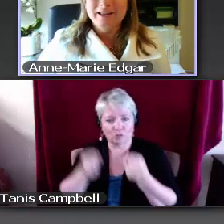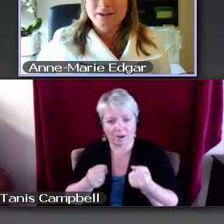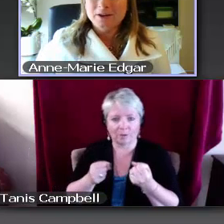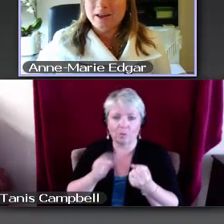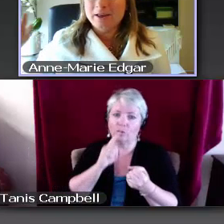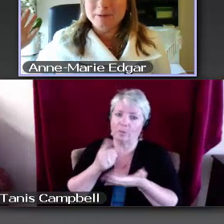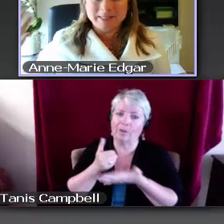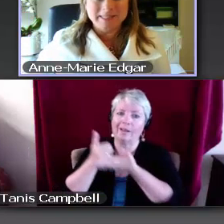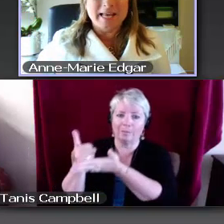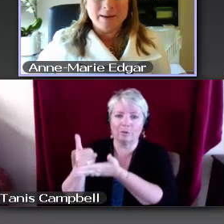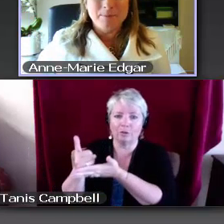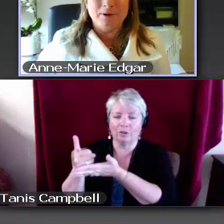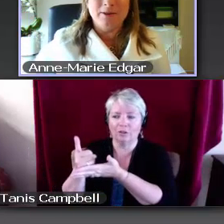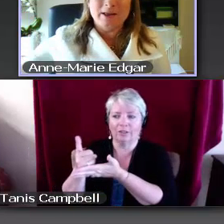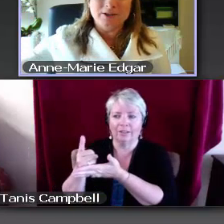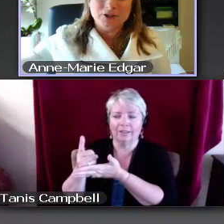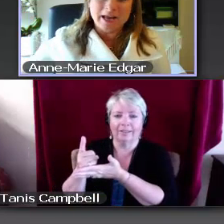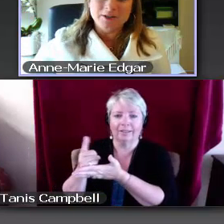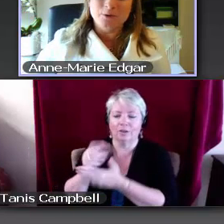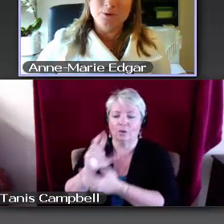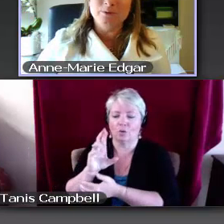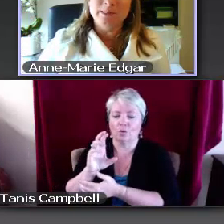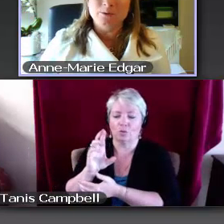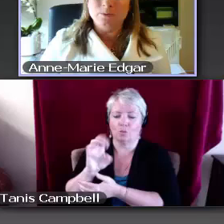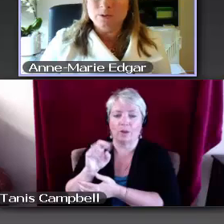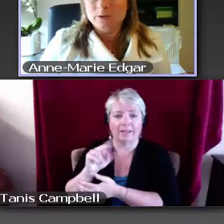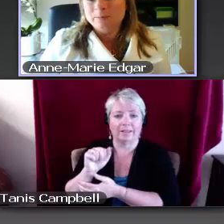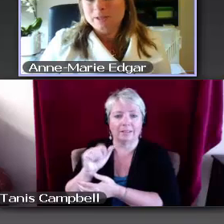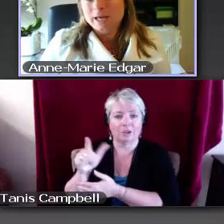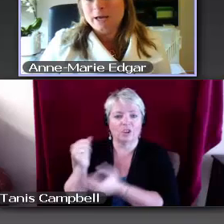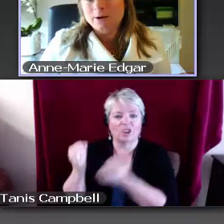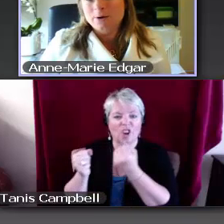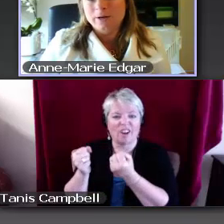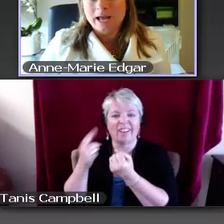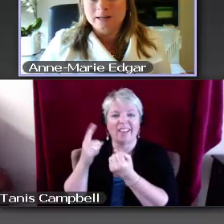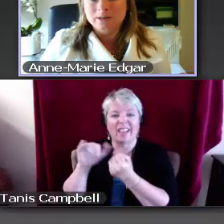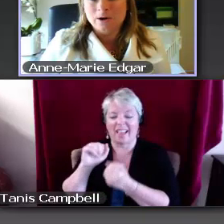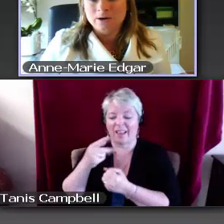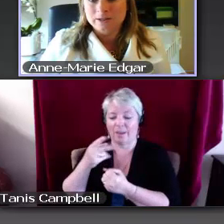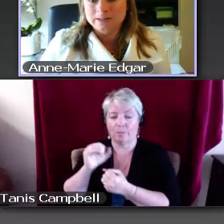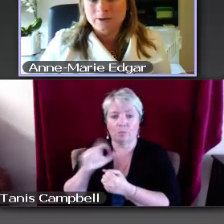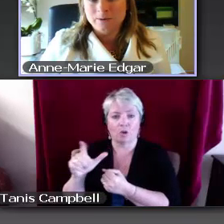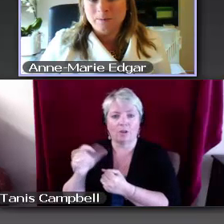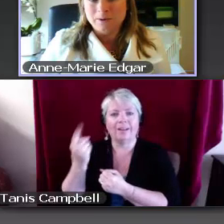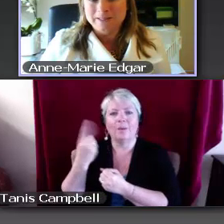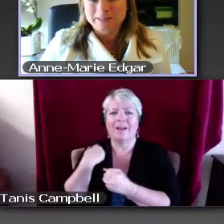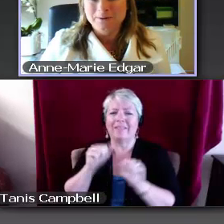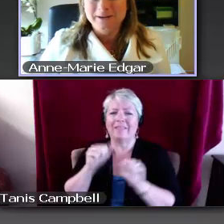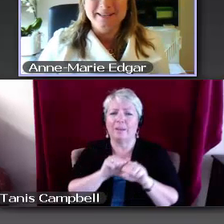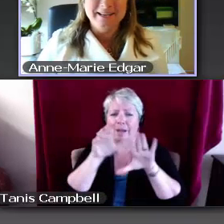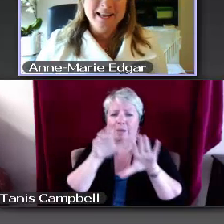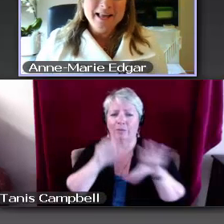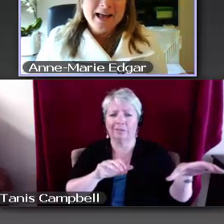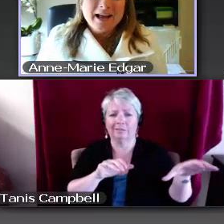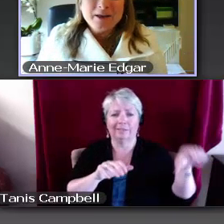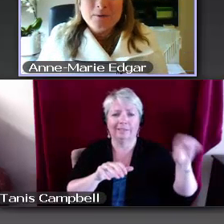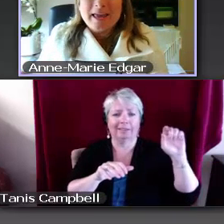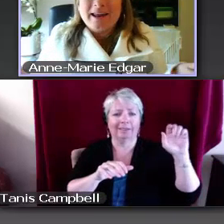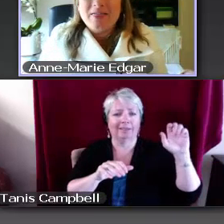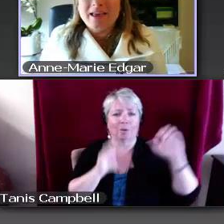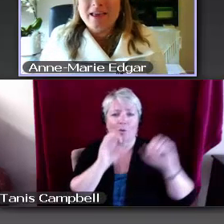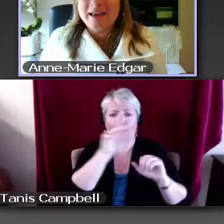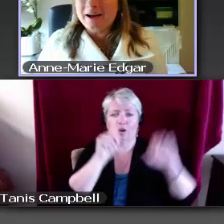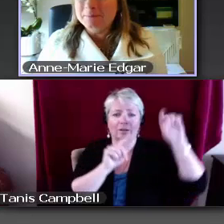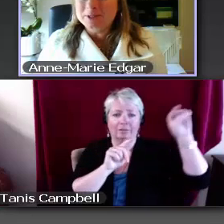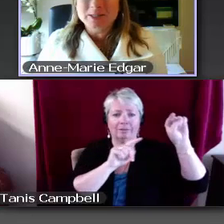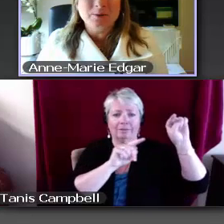vehicle. This is April, and she had to go through a snowstorm to get over to Castlegar to the ceremony. So, you know, again,